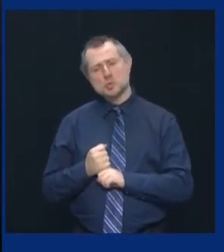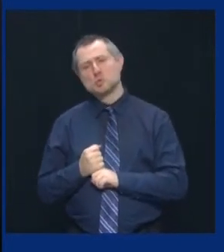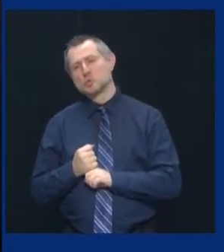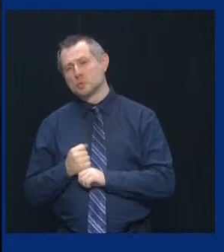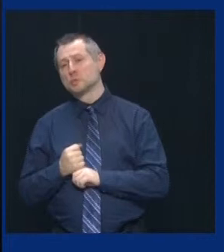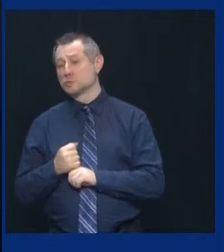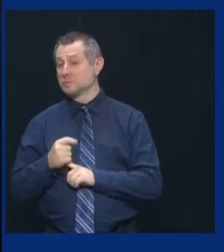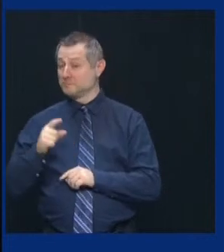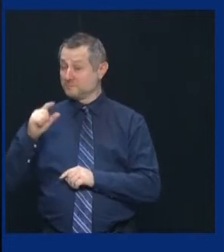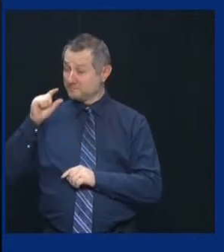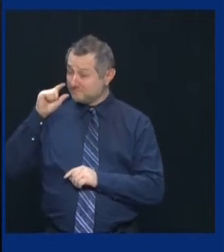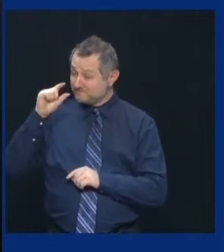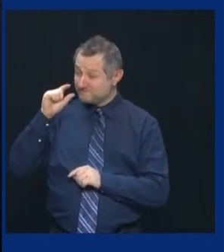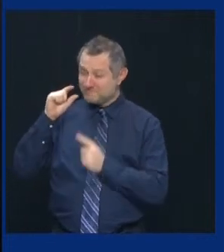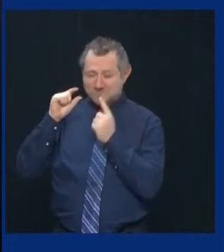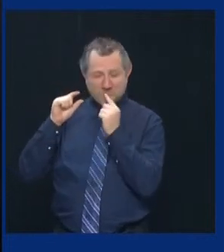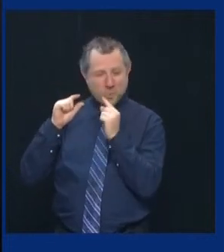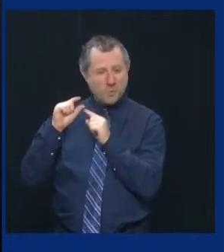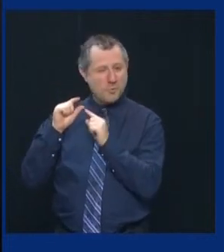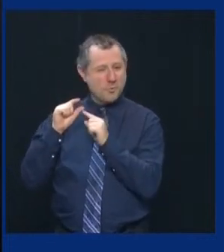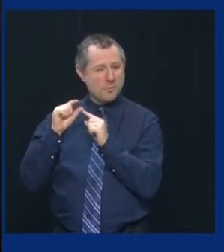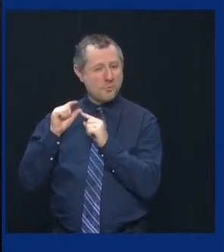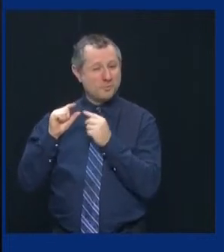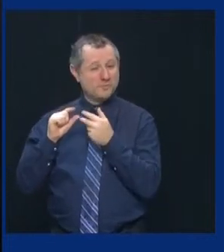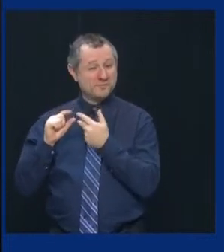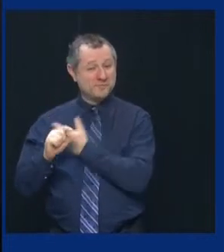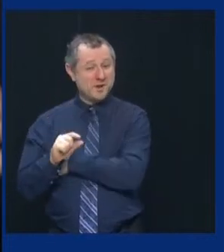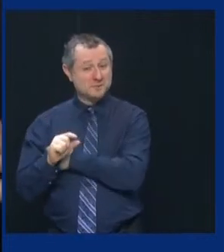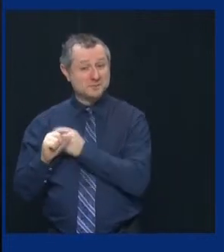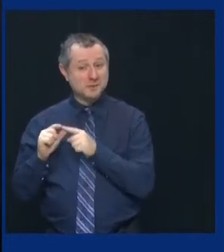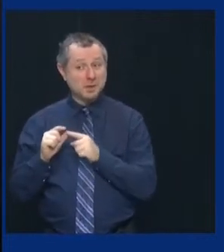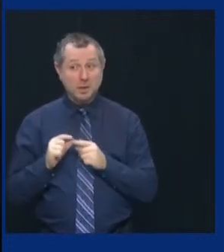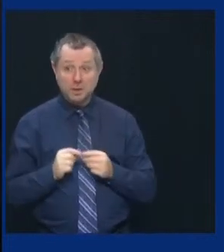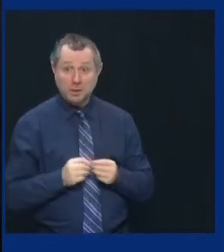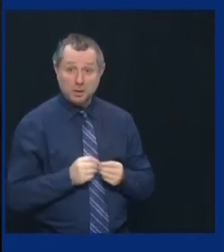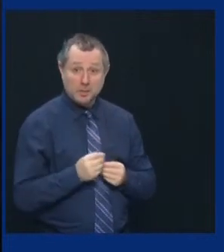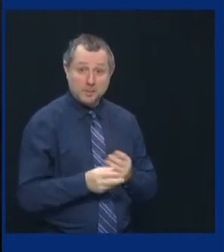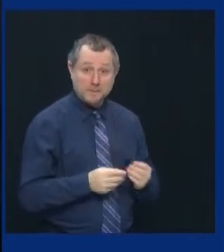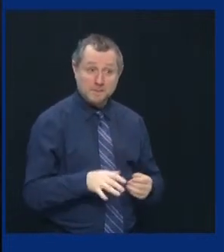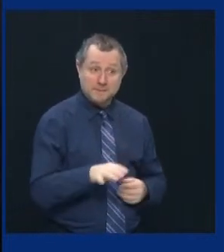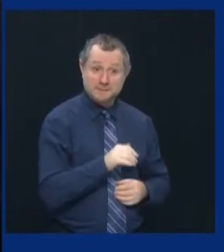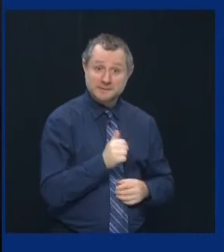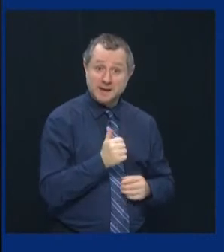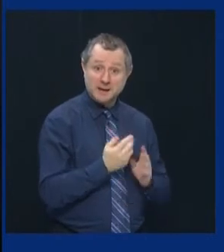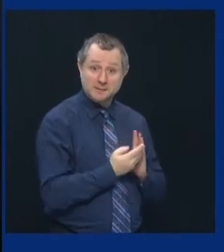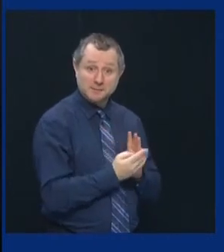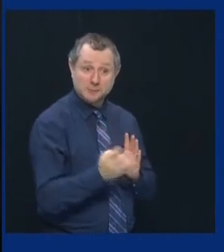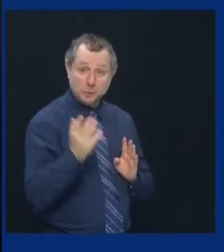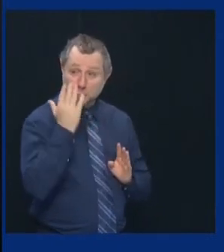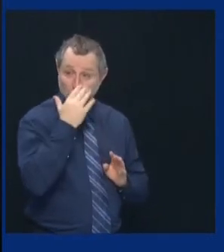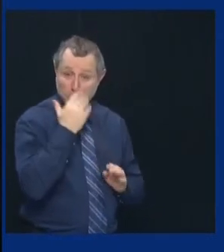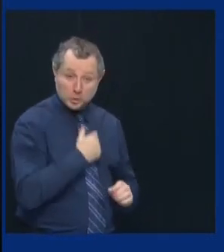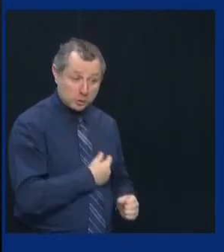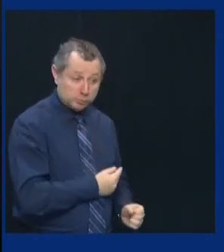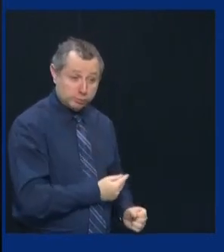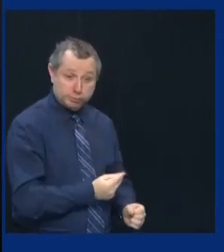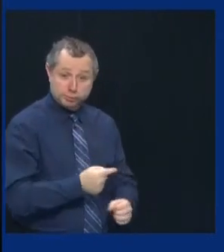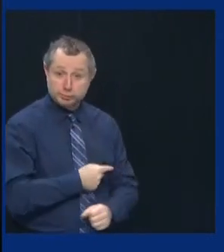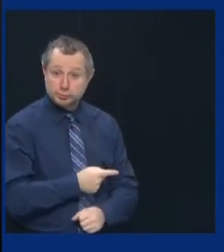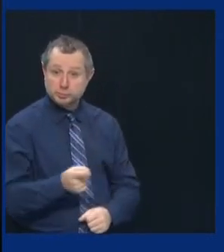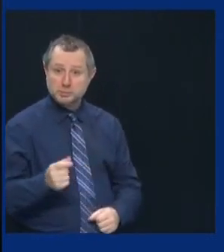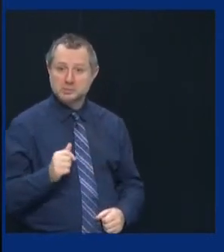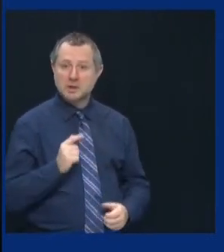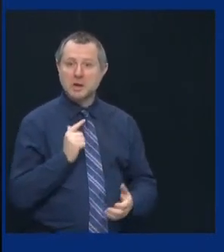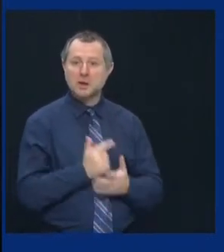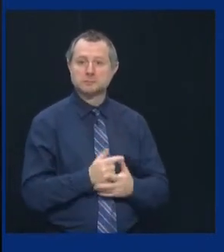that vial would then be administered to 10 people, people talk. To